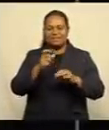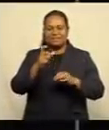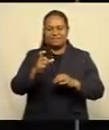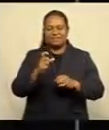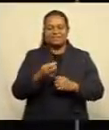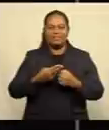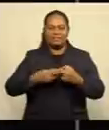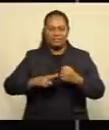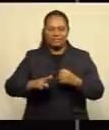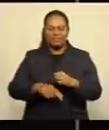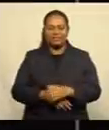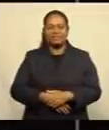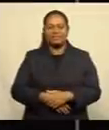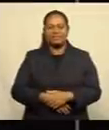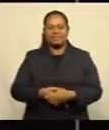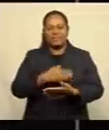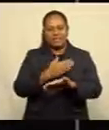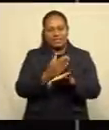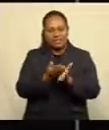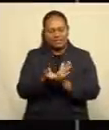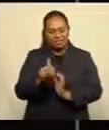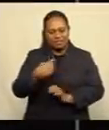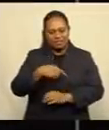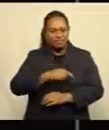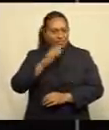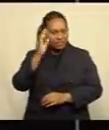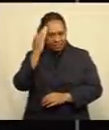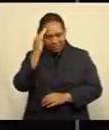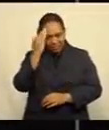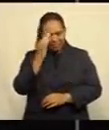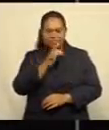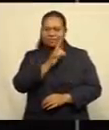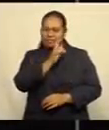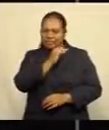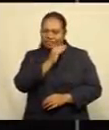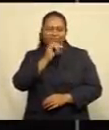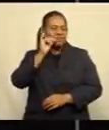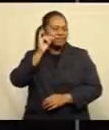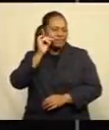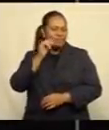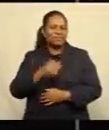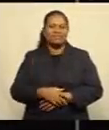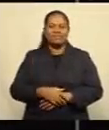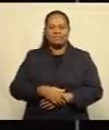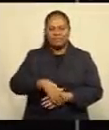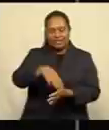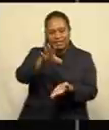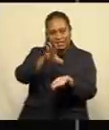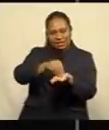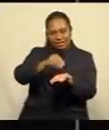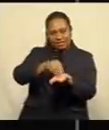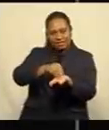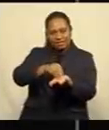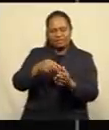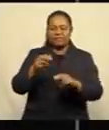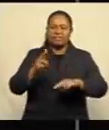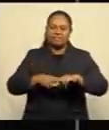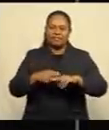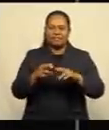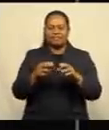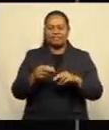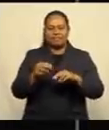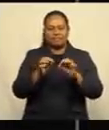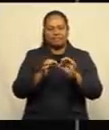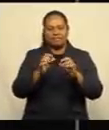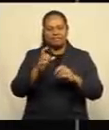fbcnews@fbc.com.fj or share it with us via Facebook, Twitter and Instagram. You can also download our FBC app to keep updated